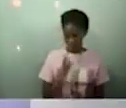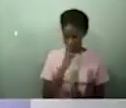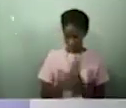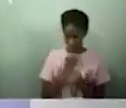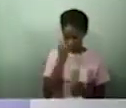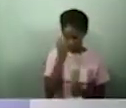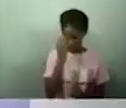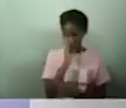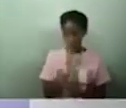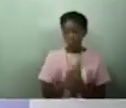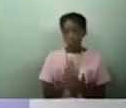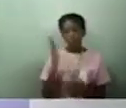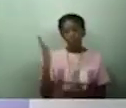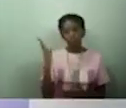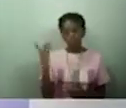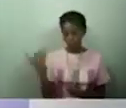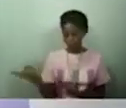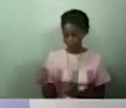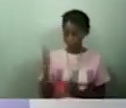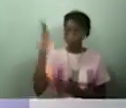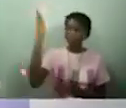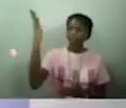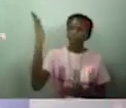reverence. We come to you.